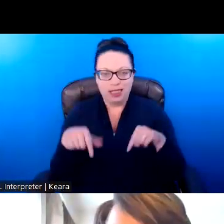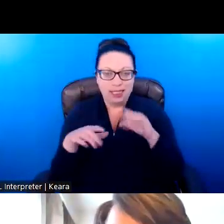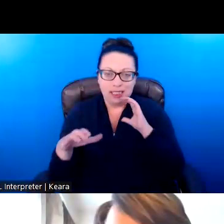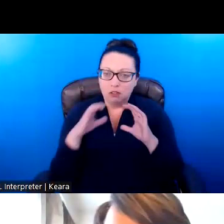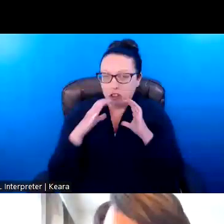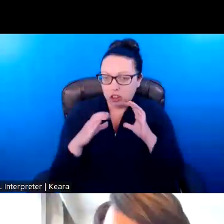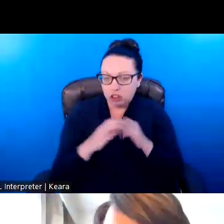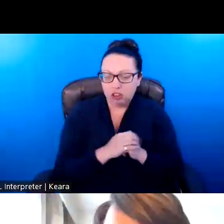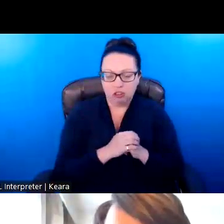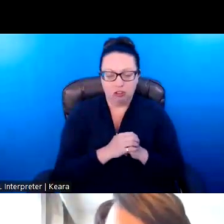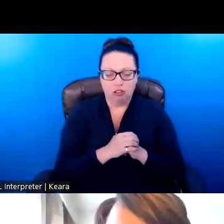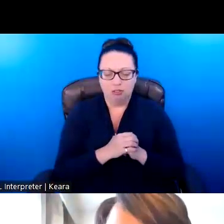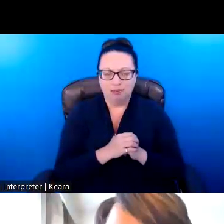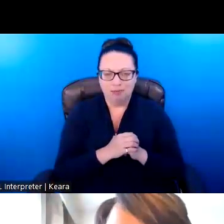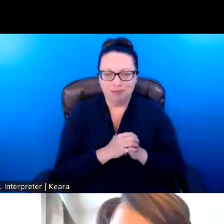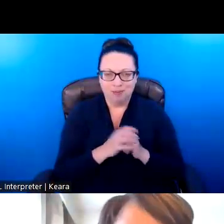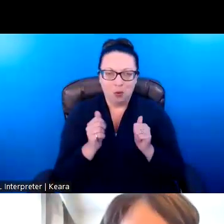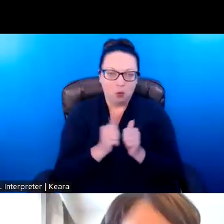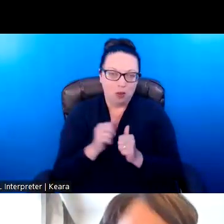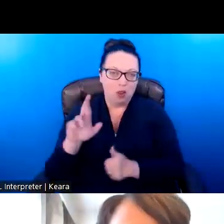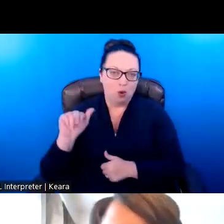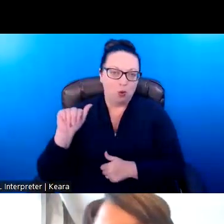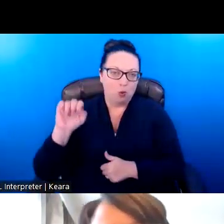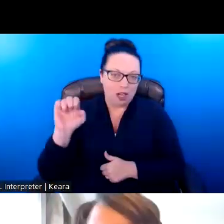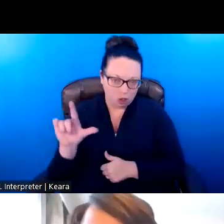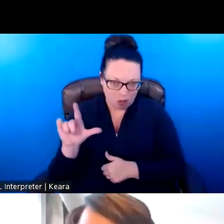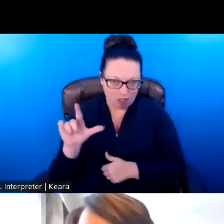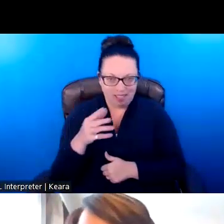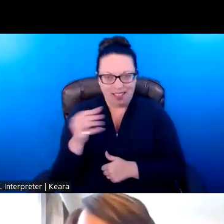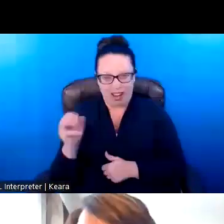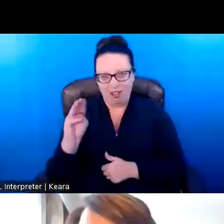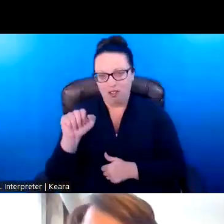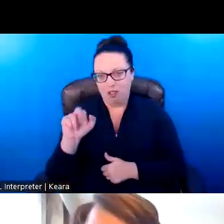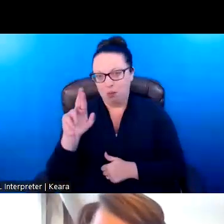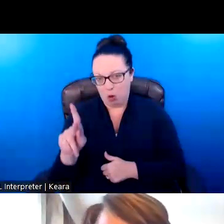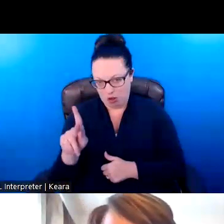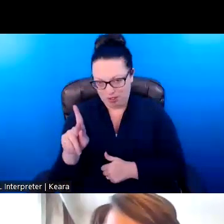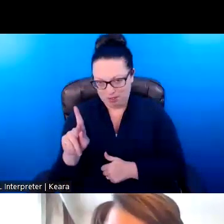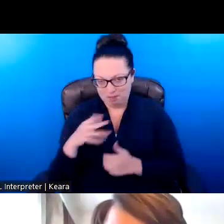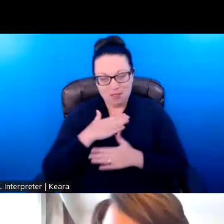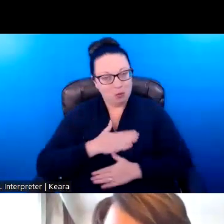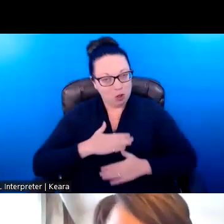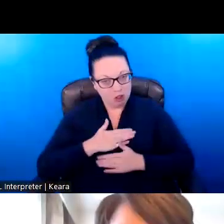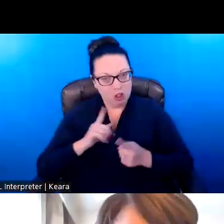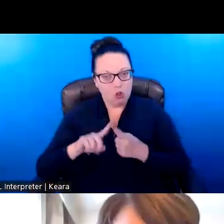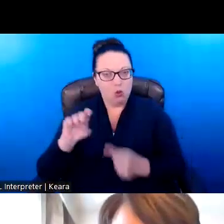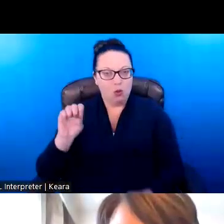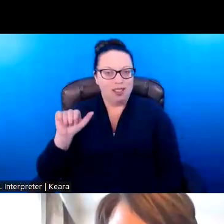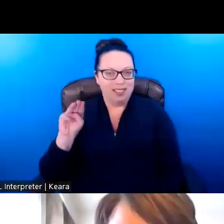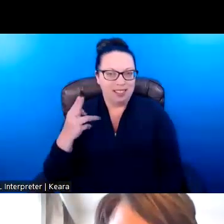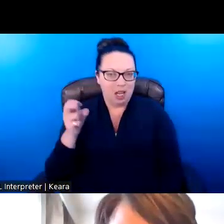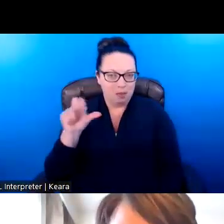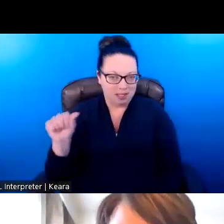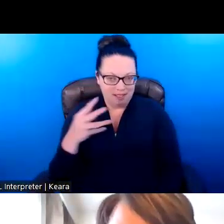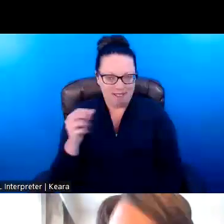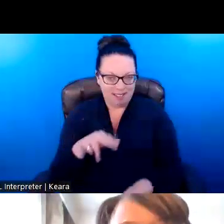conversation along with Rachel and of course with Mark, and much appreciation to SAMHSA and National for having me